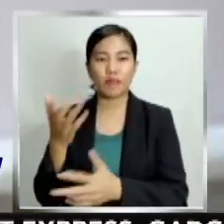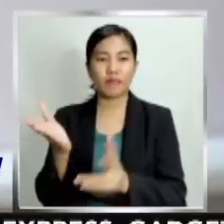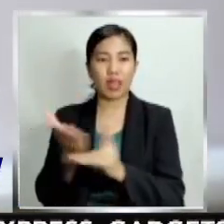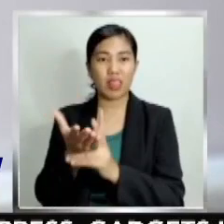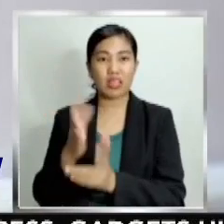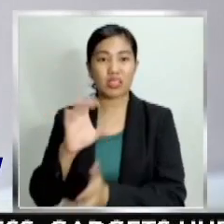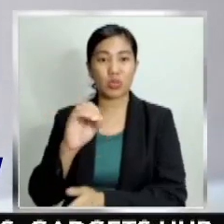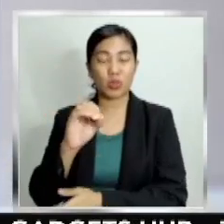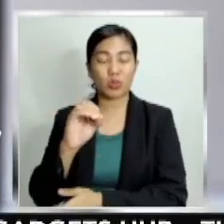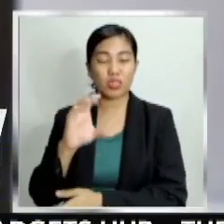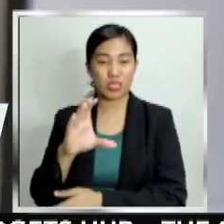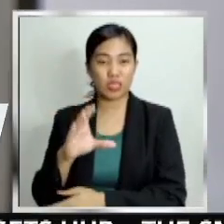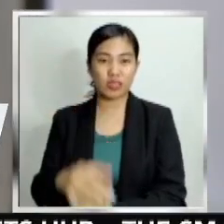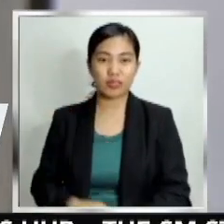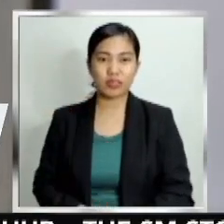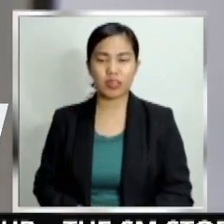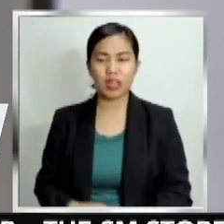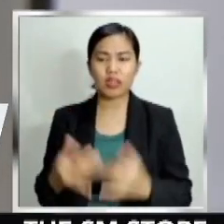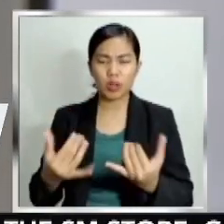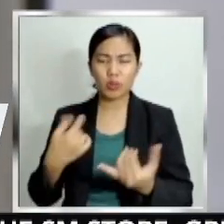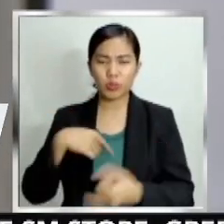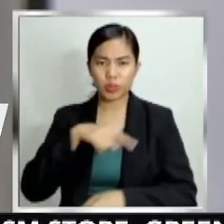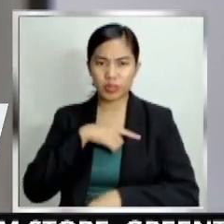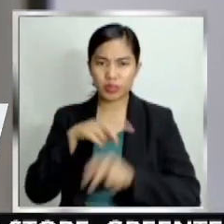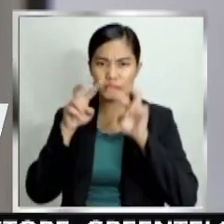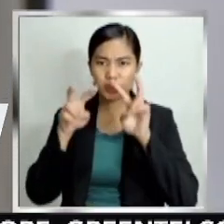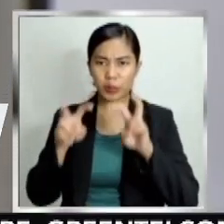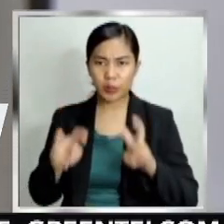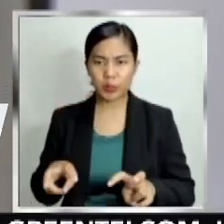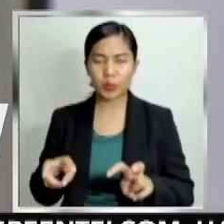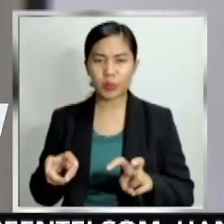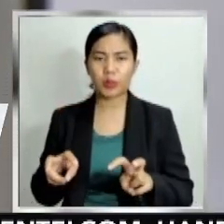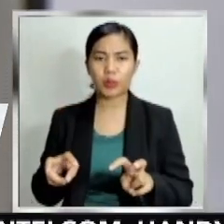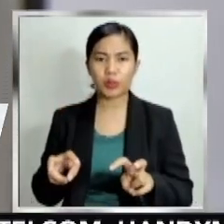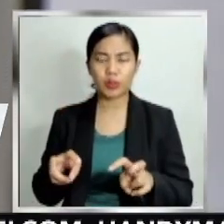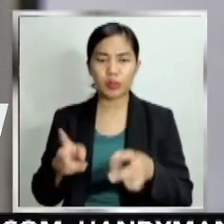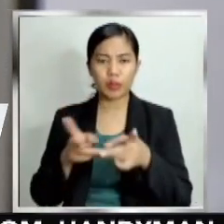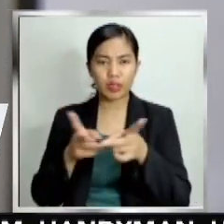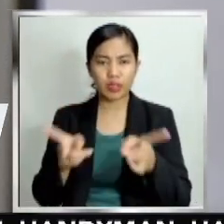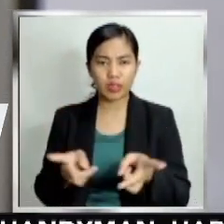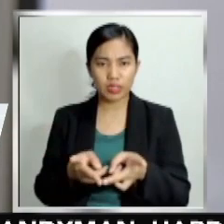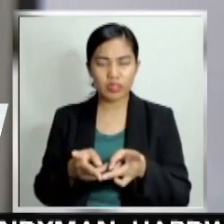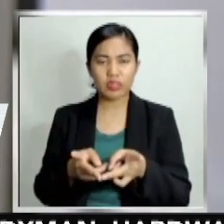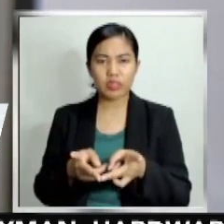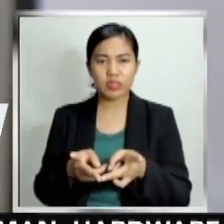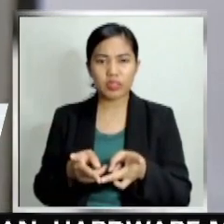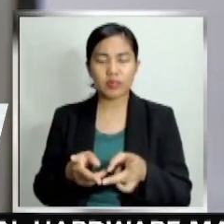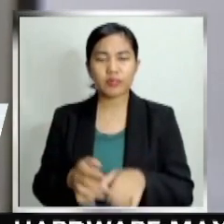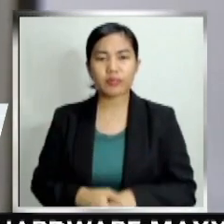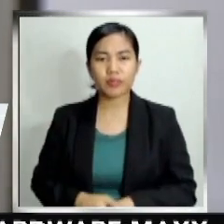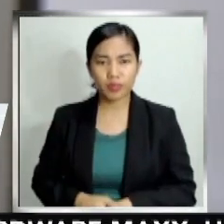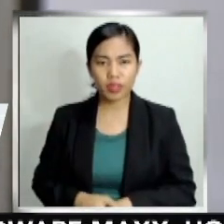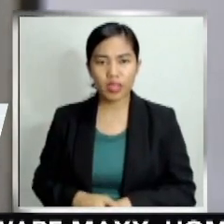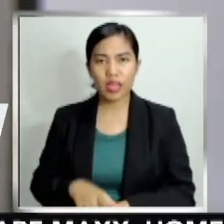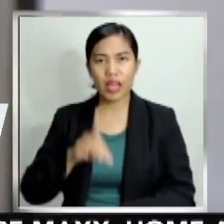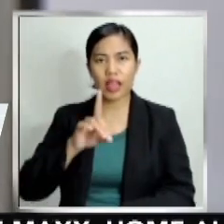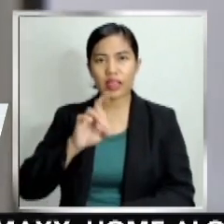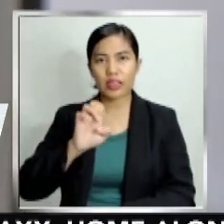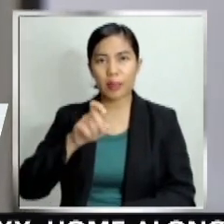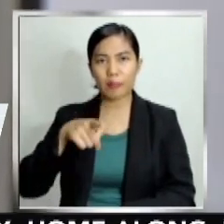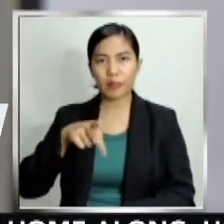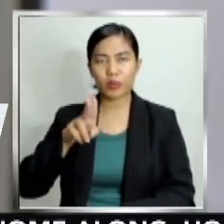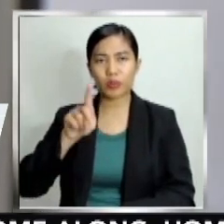we went there with the Deputy Chief PNP for Operation, the other day